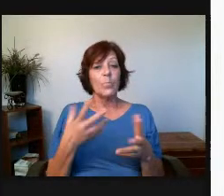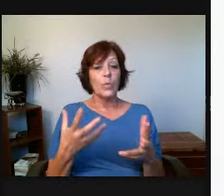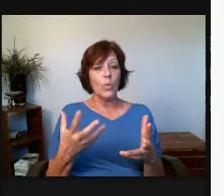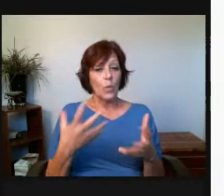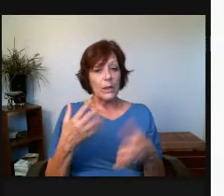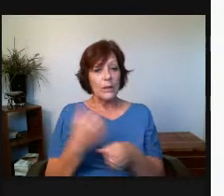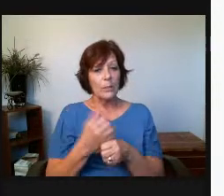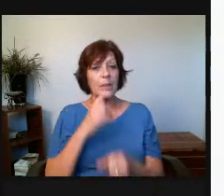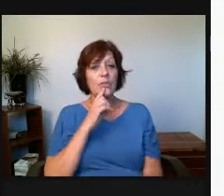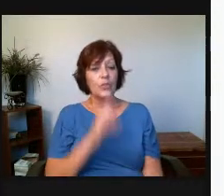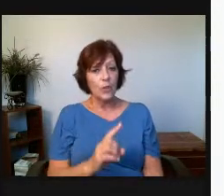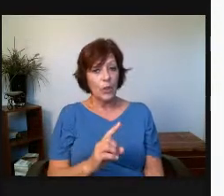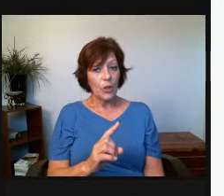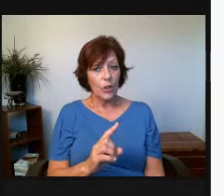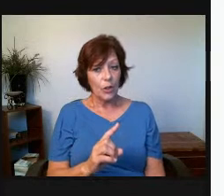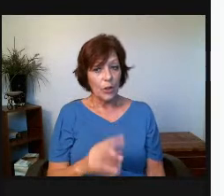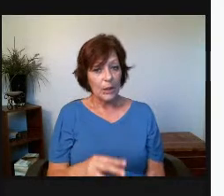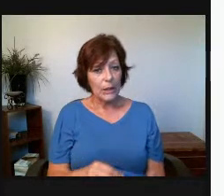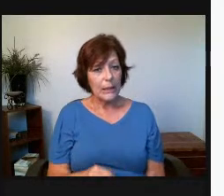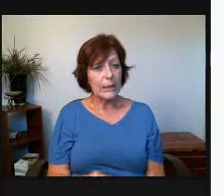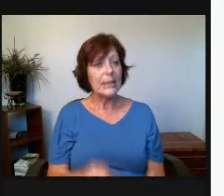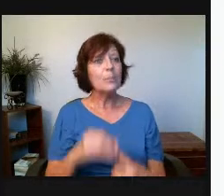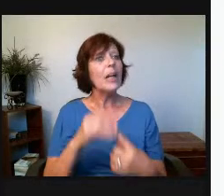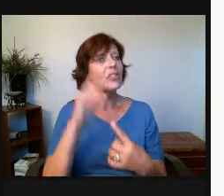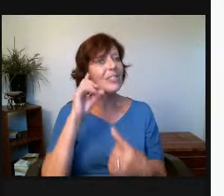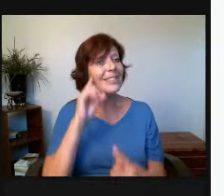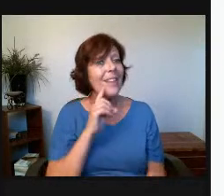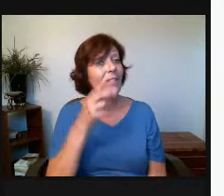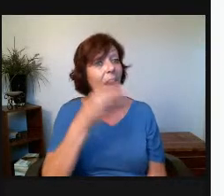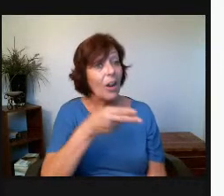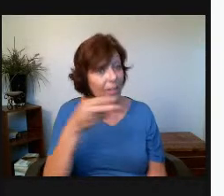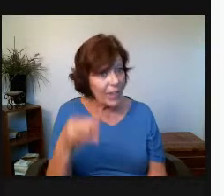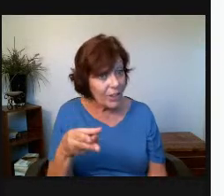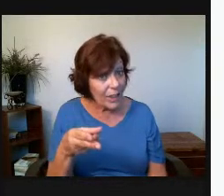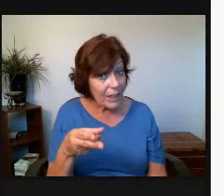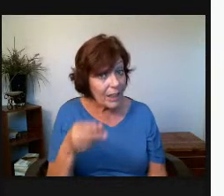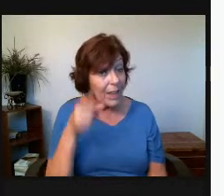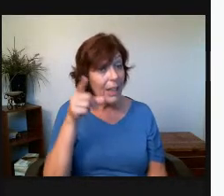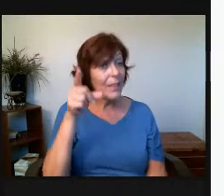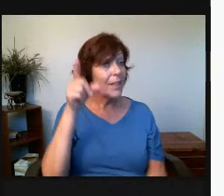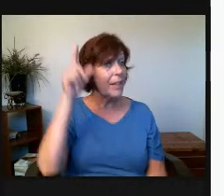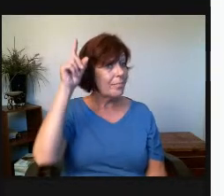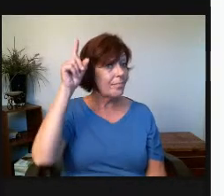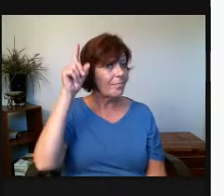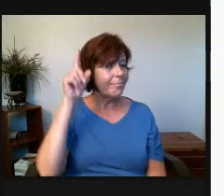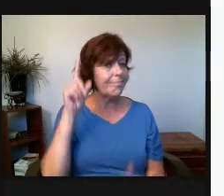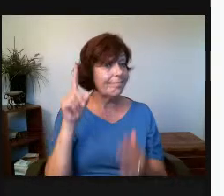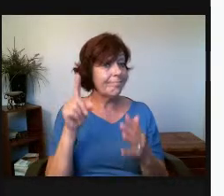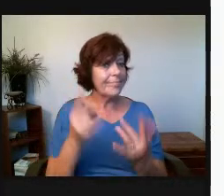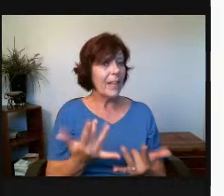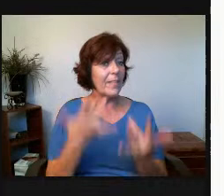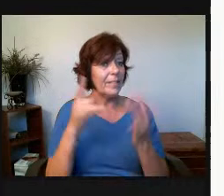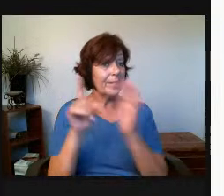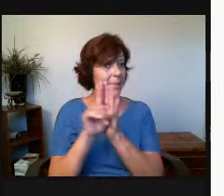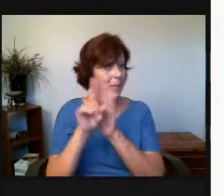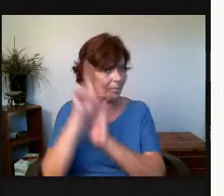make sure that, especially in the deaf and hard of hearing community, that the smoke and fire alarms